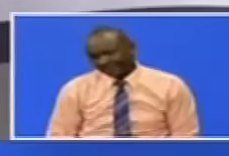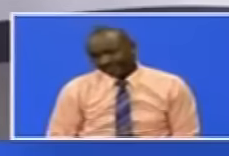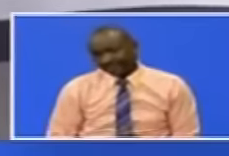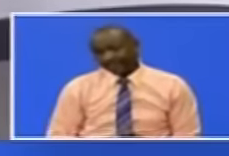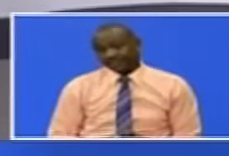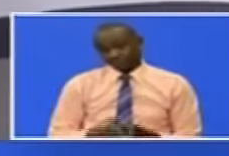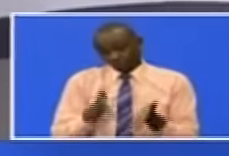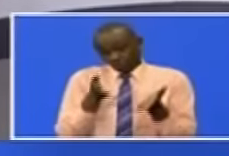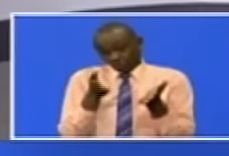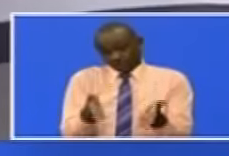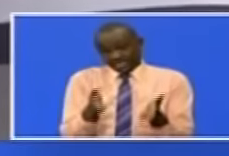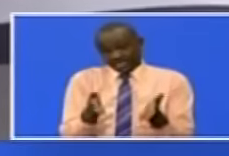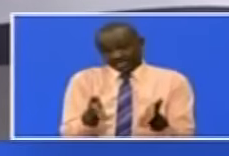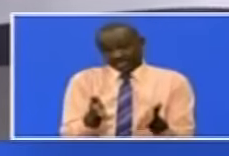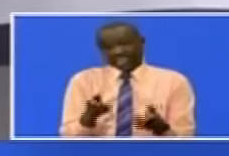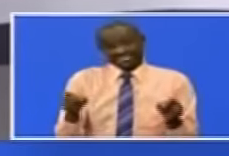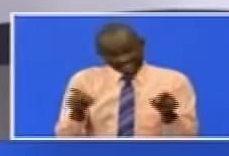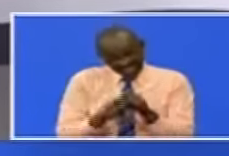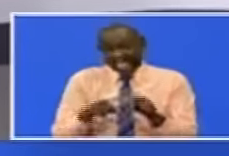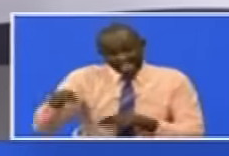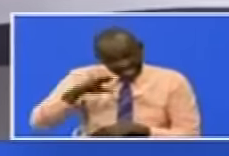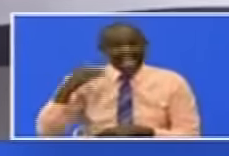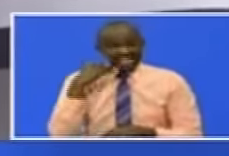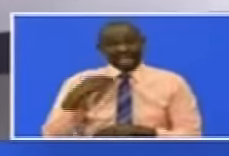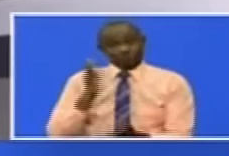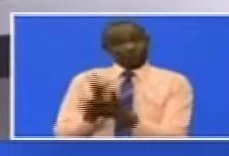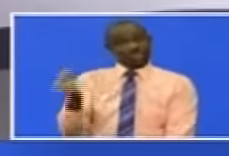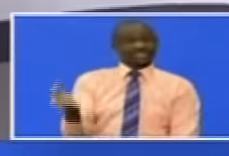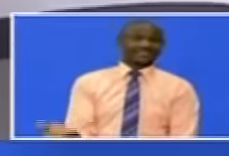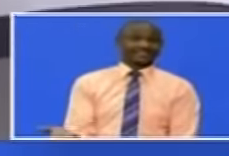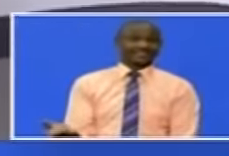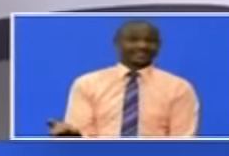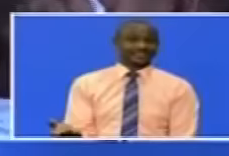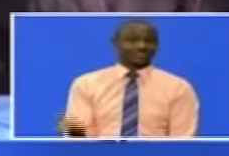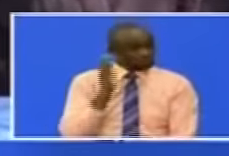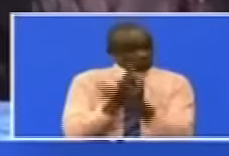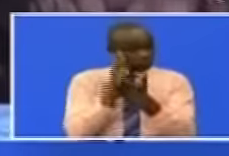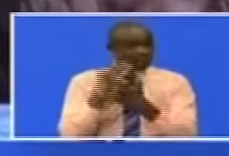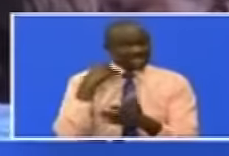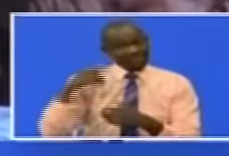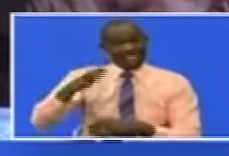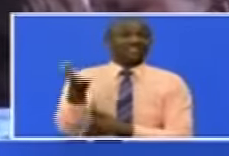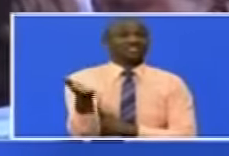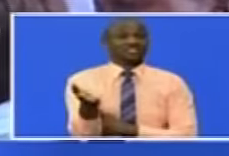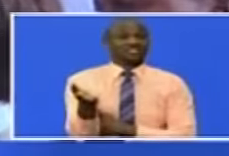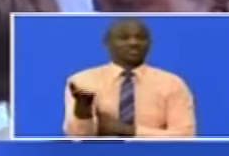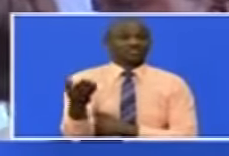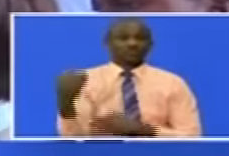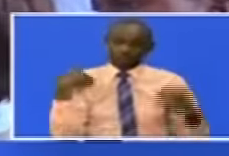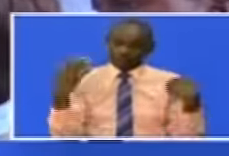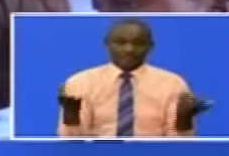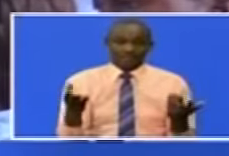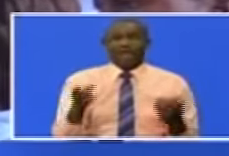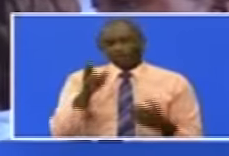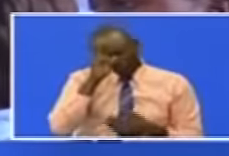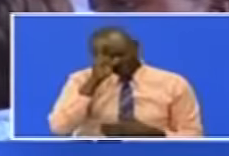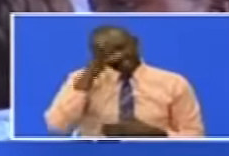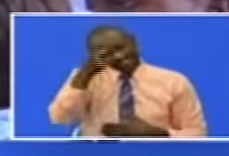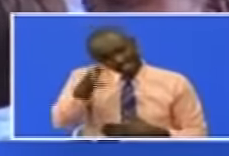today, is it the same scene of crime? No, Your Honor. Were there officers on the ground who were